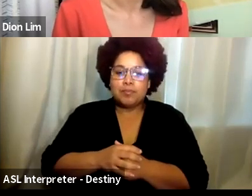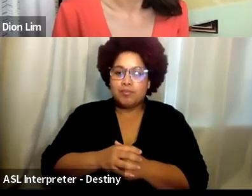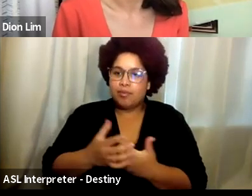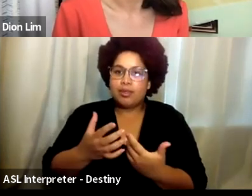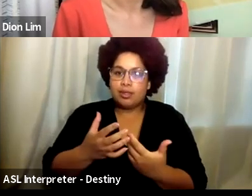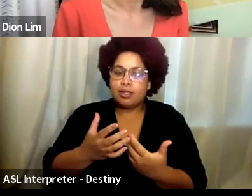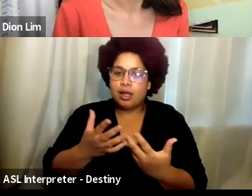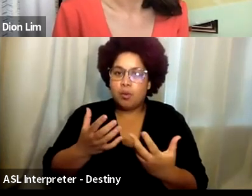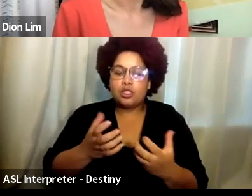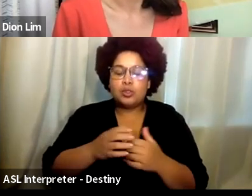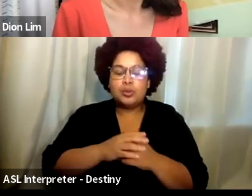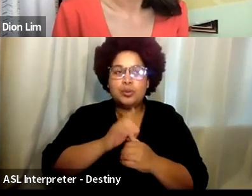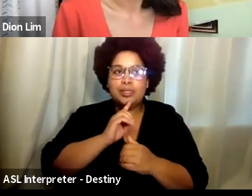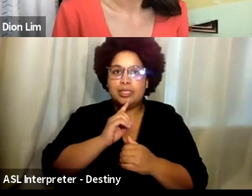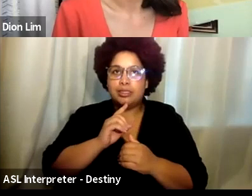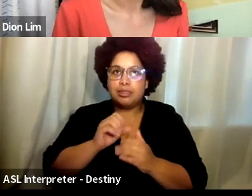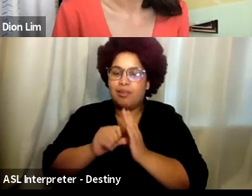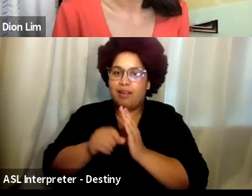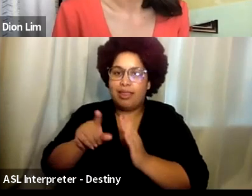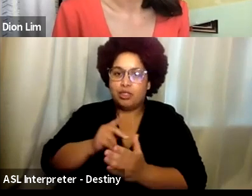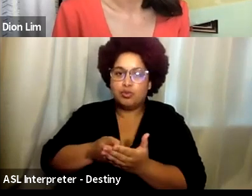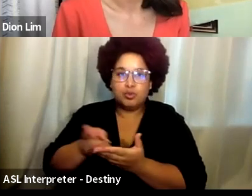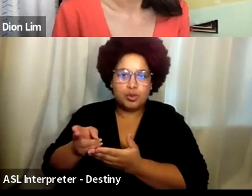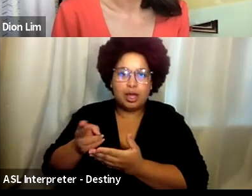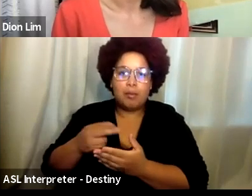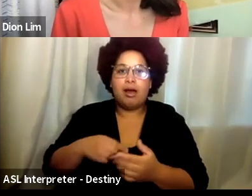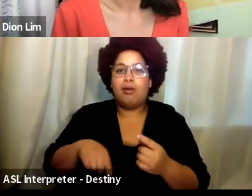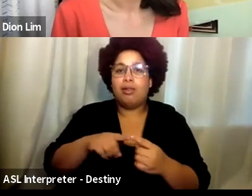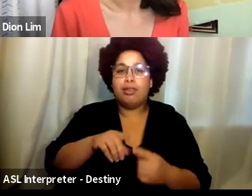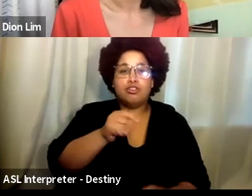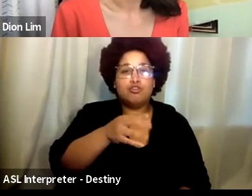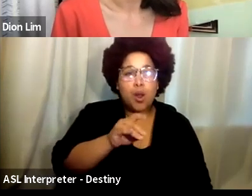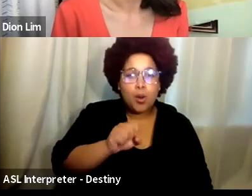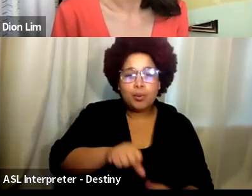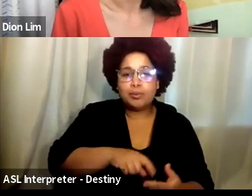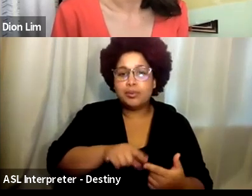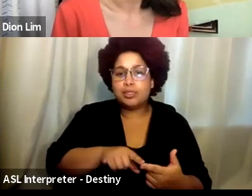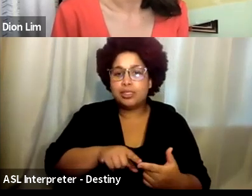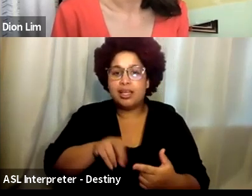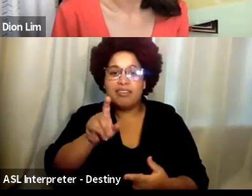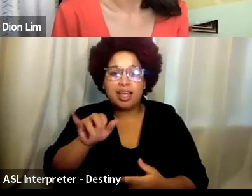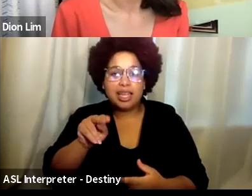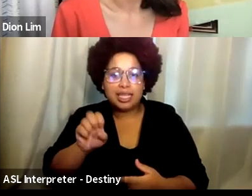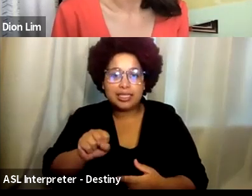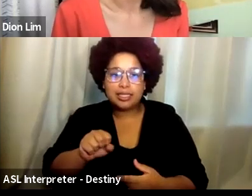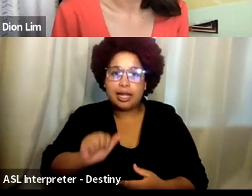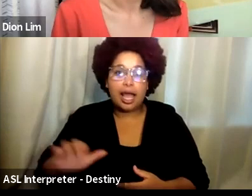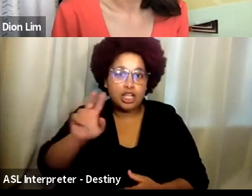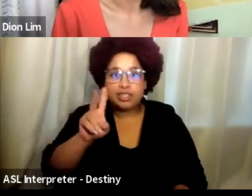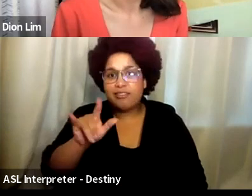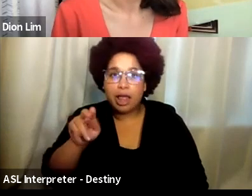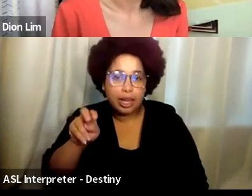to amplify its trueness as far as stereotypes and tropes. I played Asian villains and made a career out of playing Asian